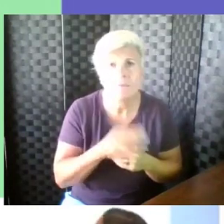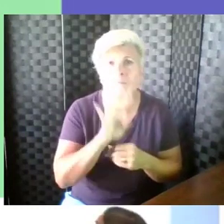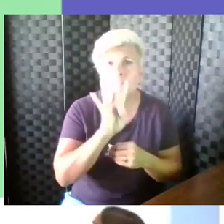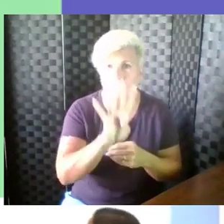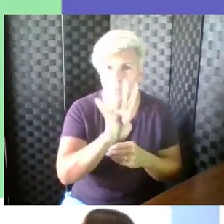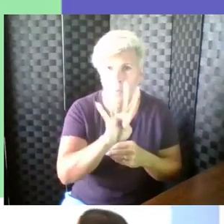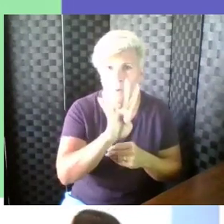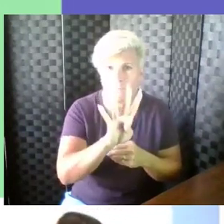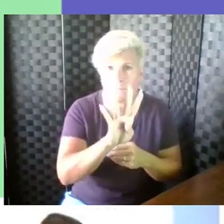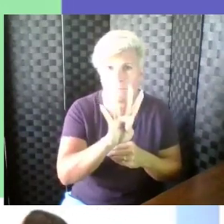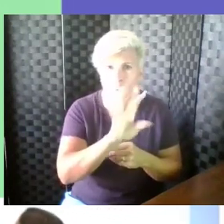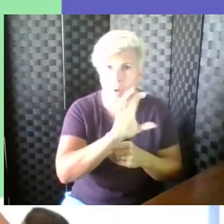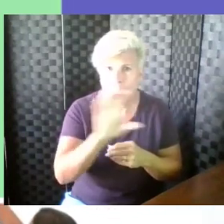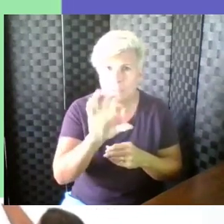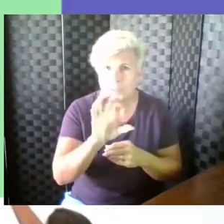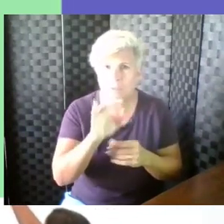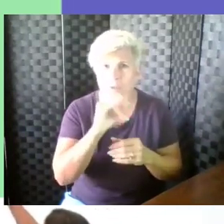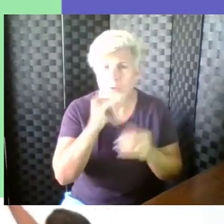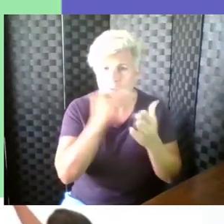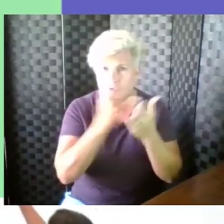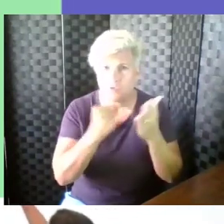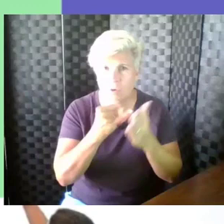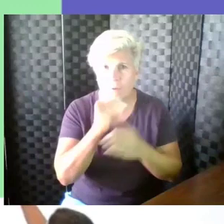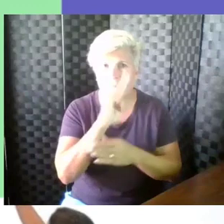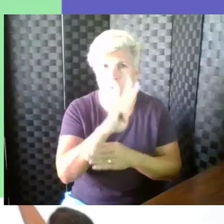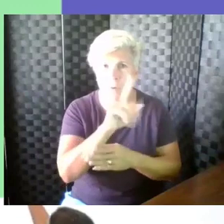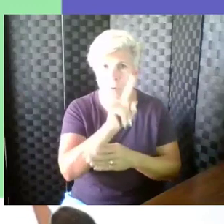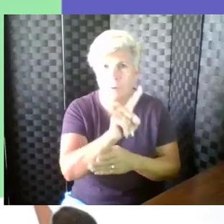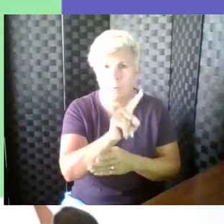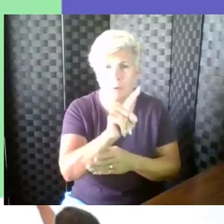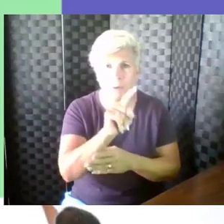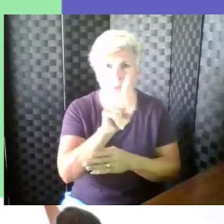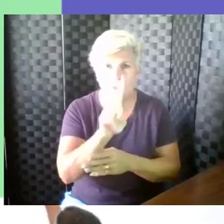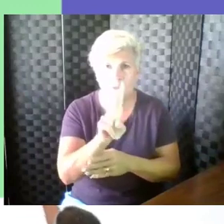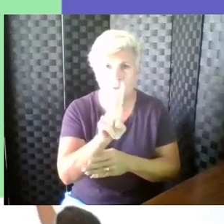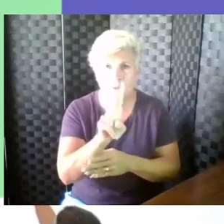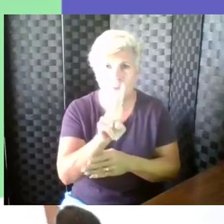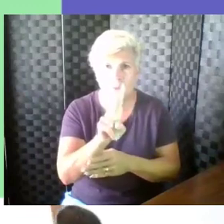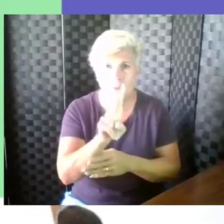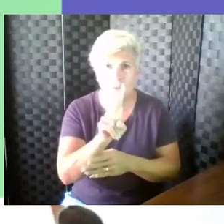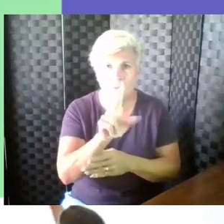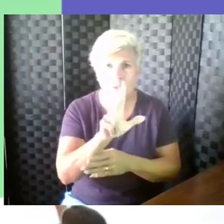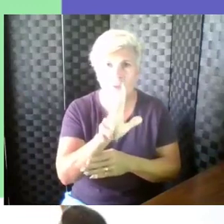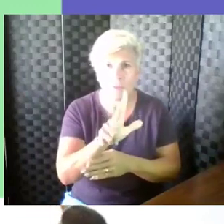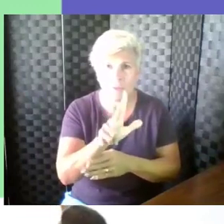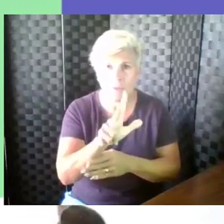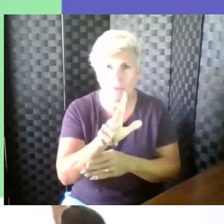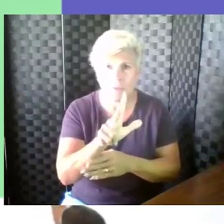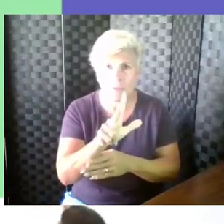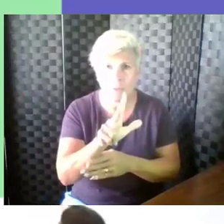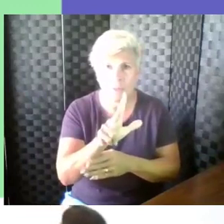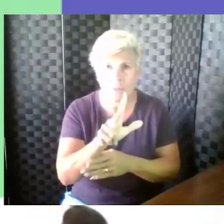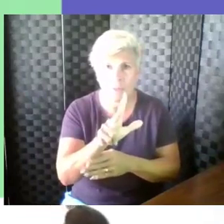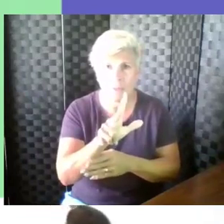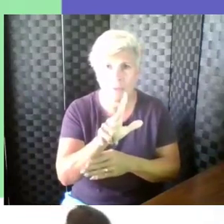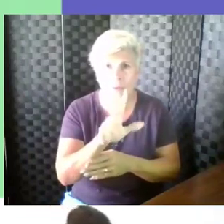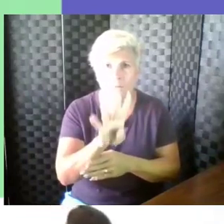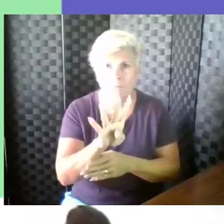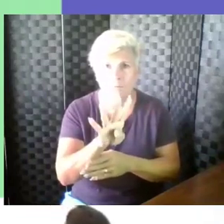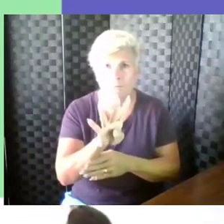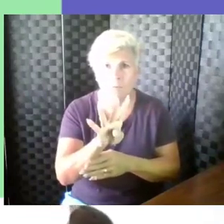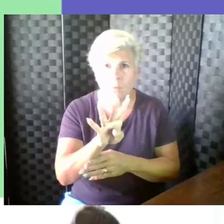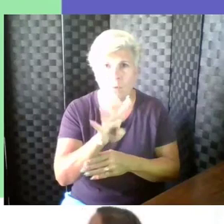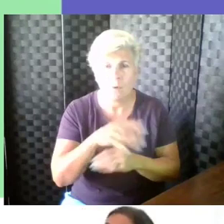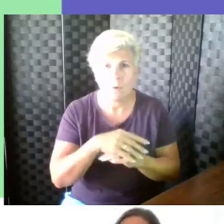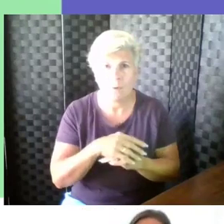Great, there's 4. So let's draw 4. 1, 2, 3. Oh, I'm looking more